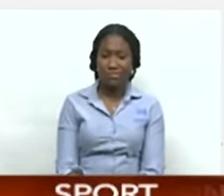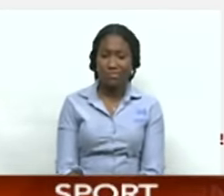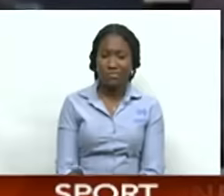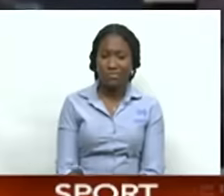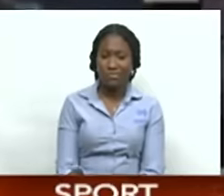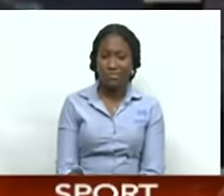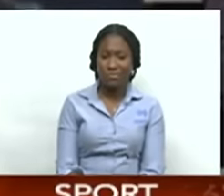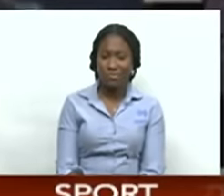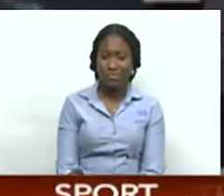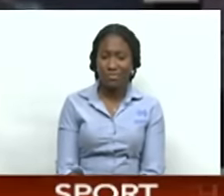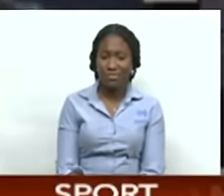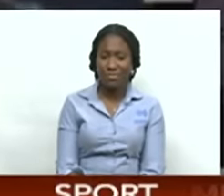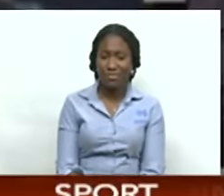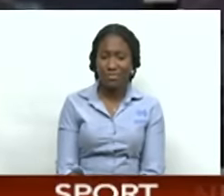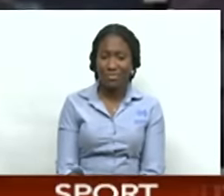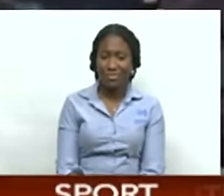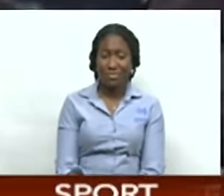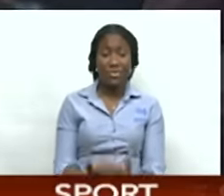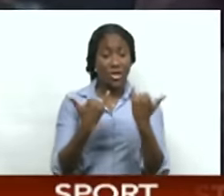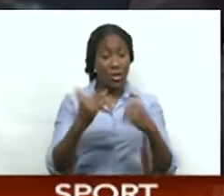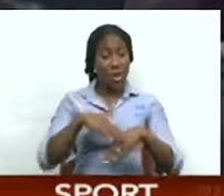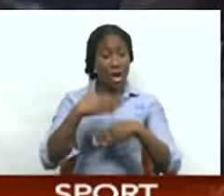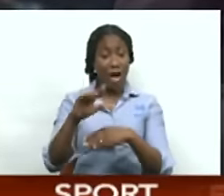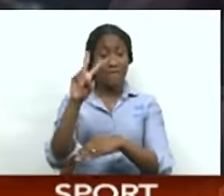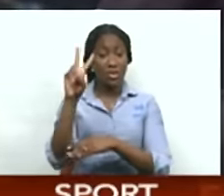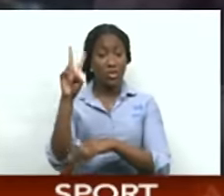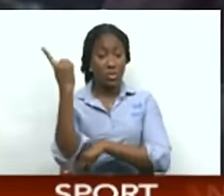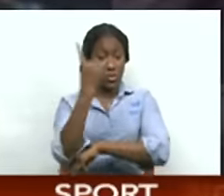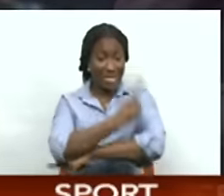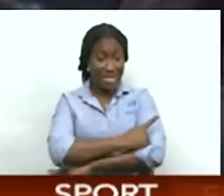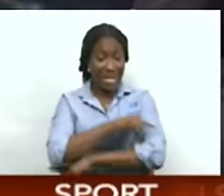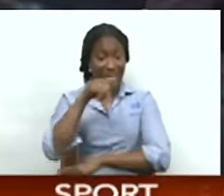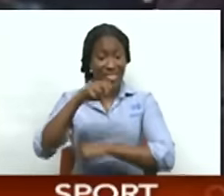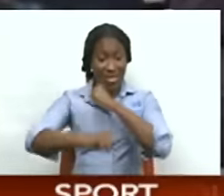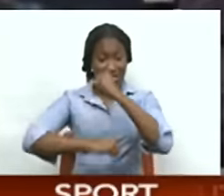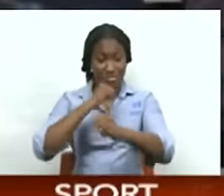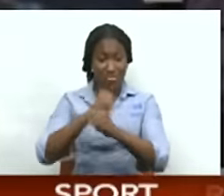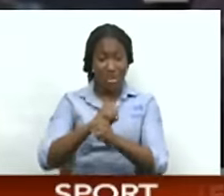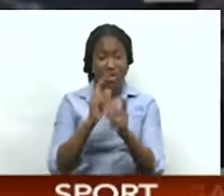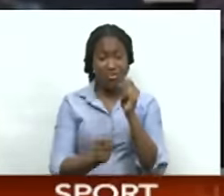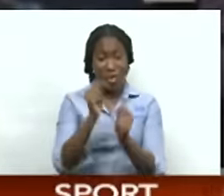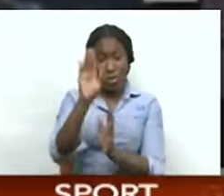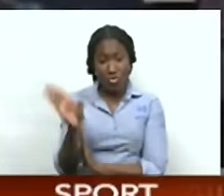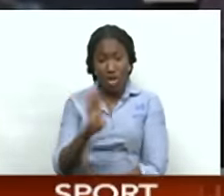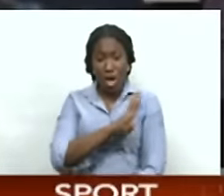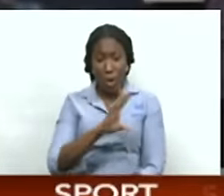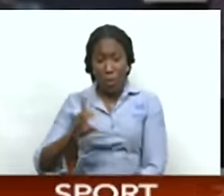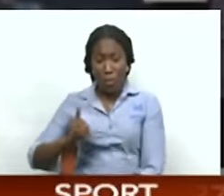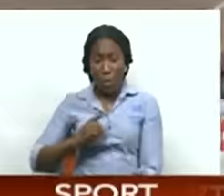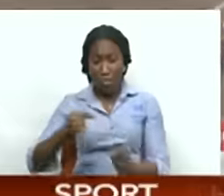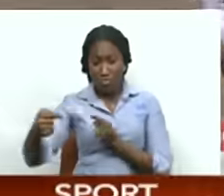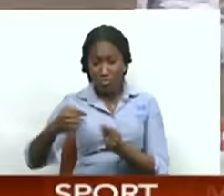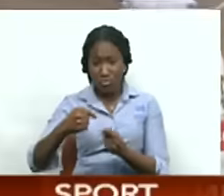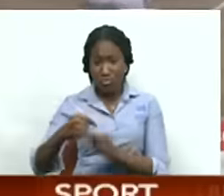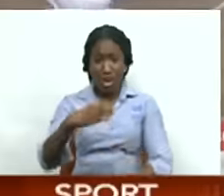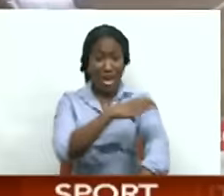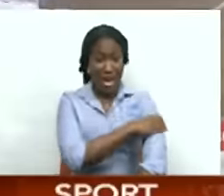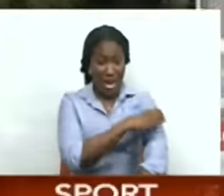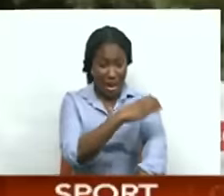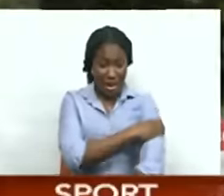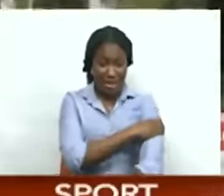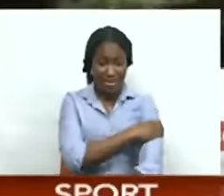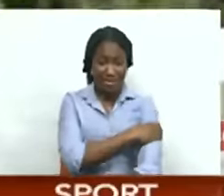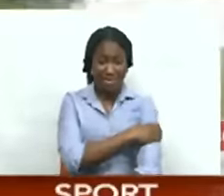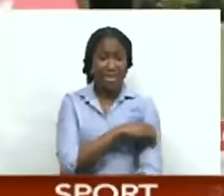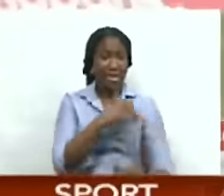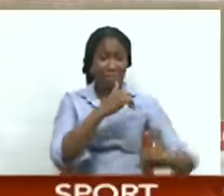Now, after just 2 days in this year's TCCB North-South Classic, North captain Vikash Mohan is putting in a man-of-the-match performance, following up